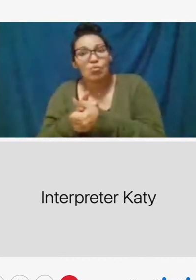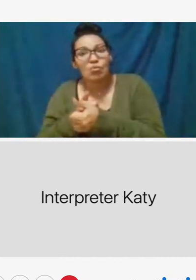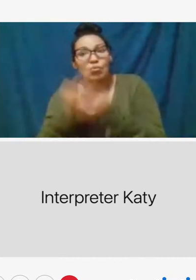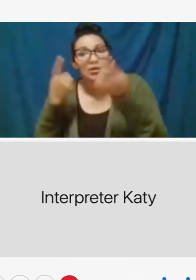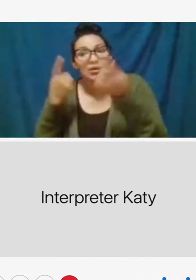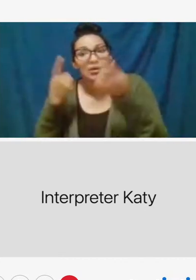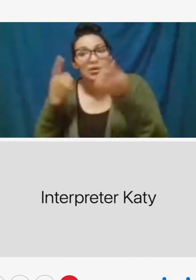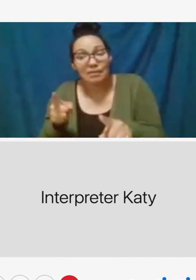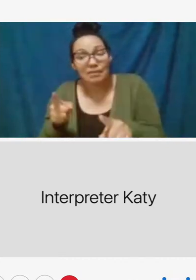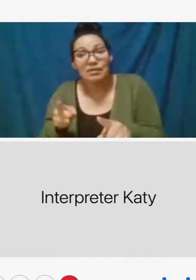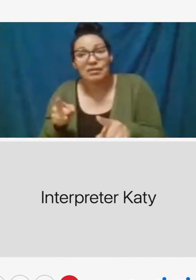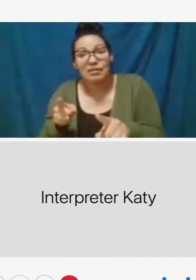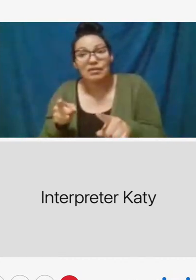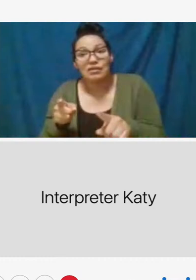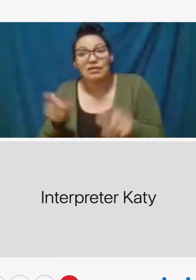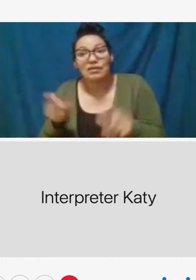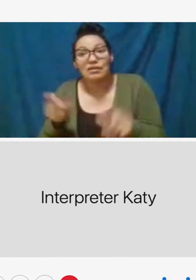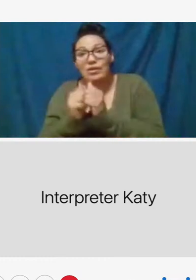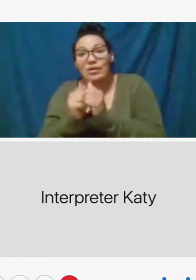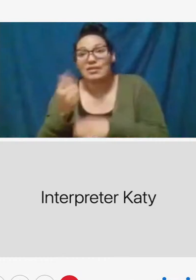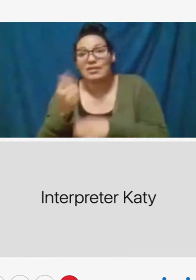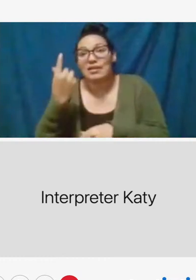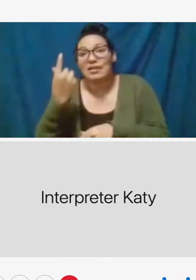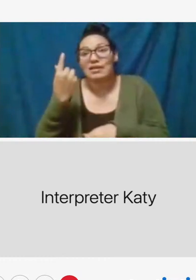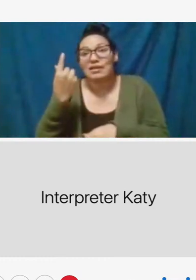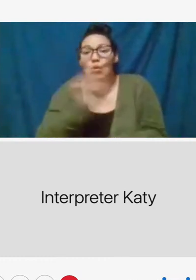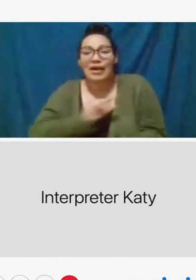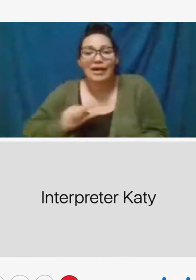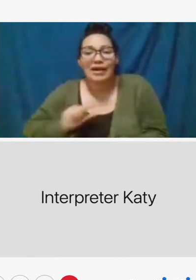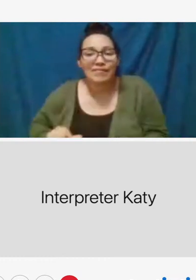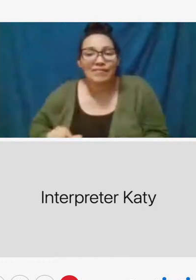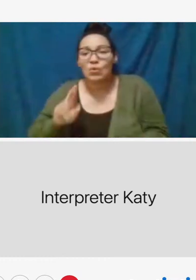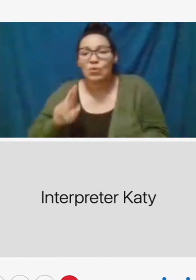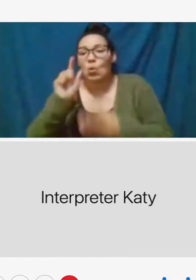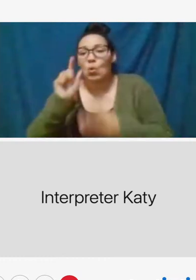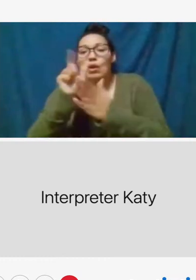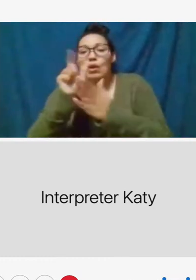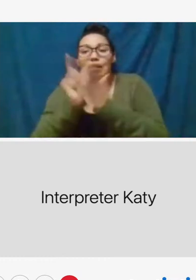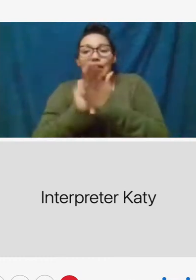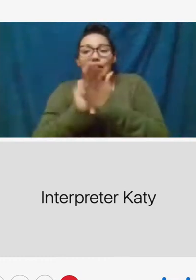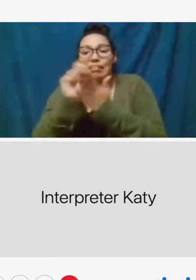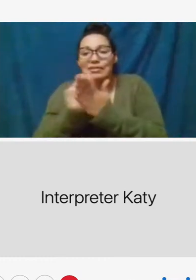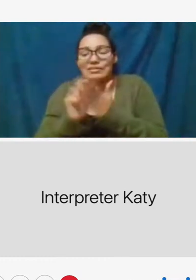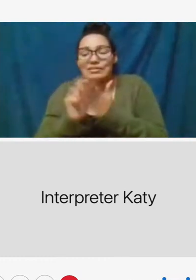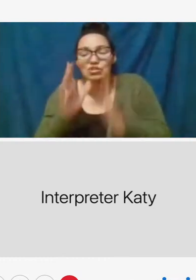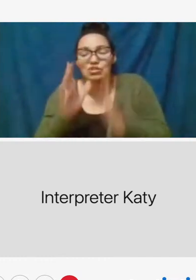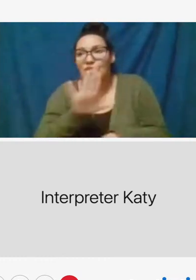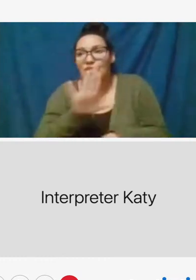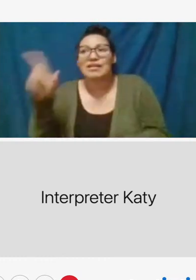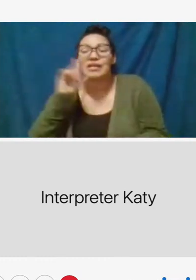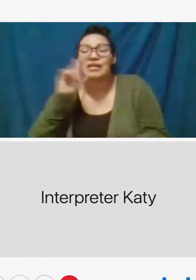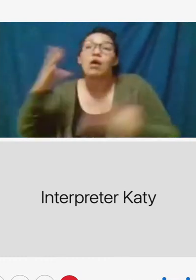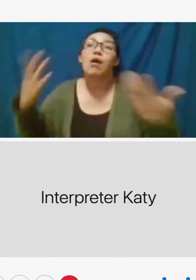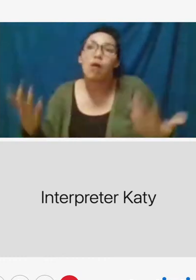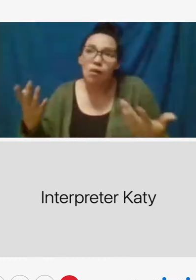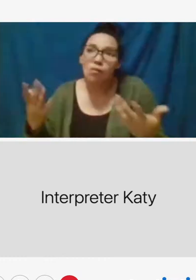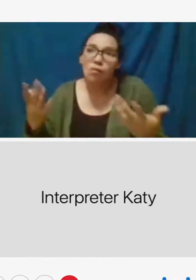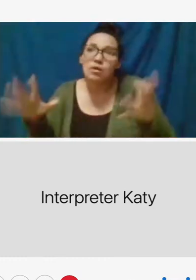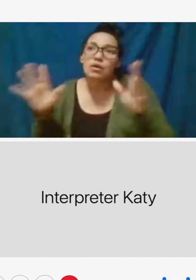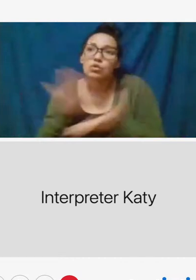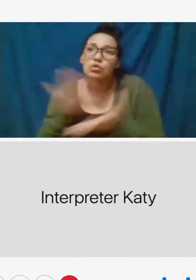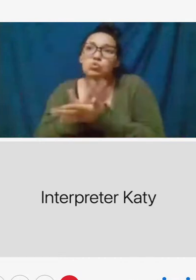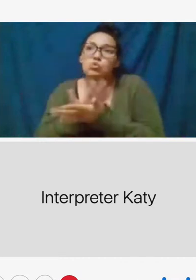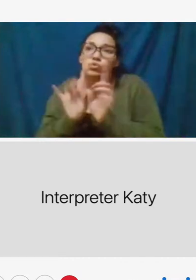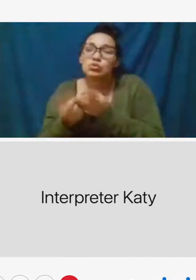know the governor the legislature or whatever and they're going to think oh Colton's making another change no it's